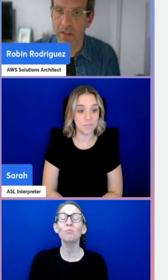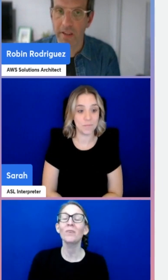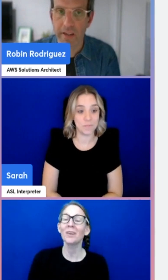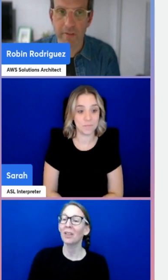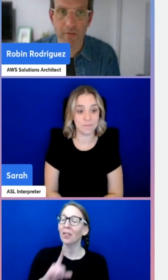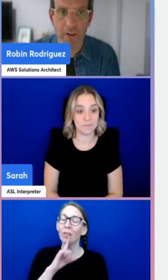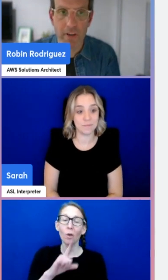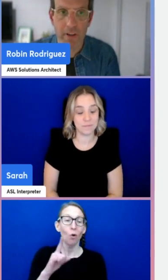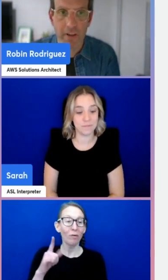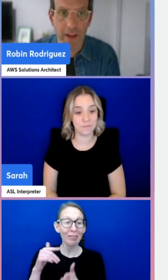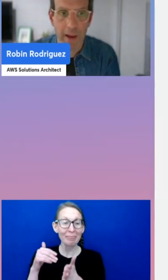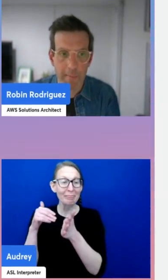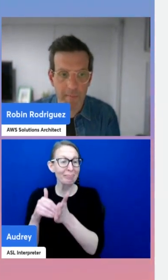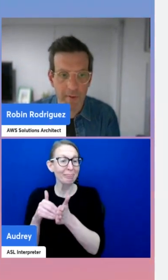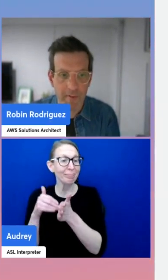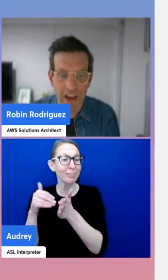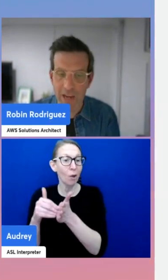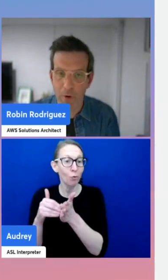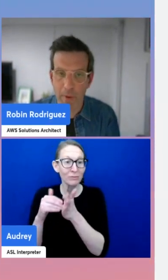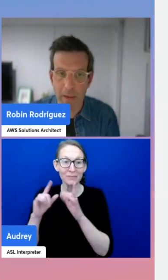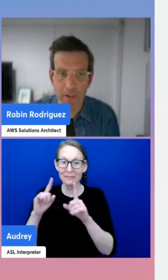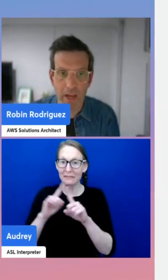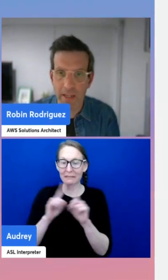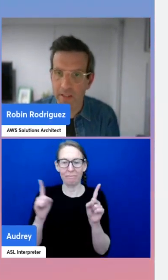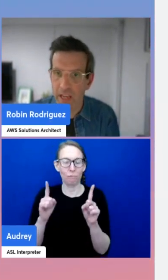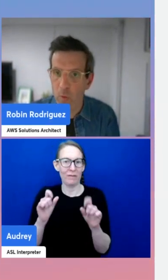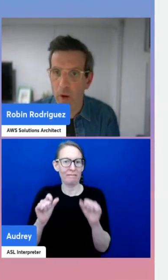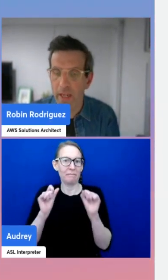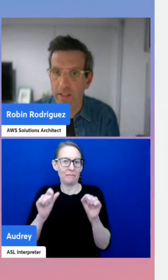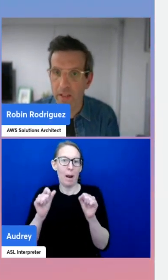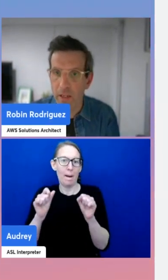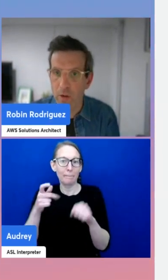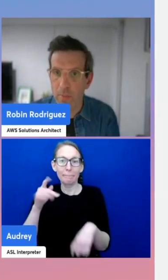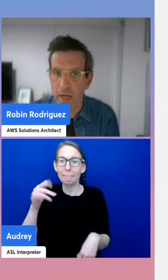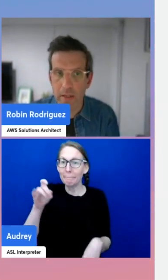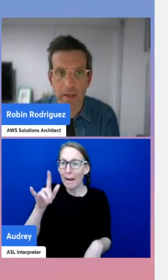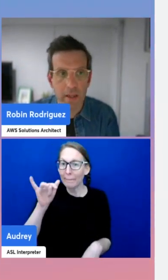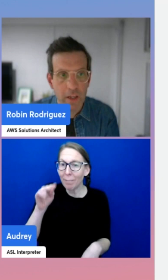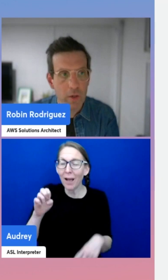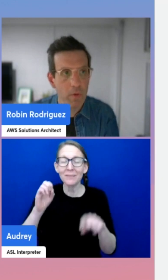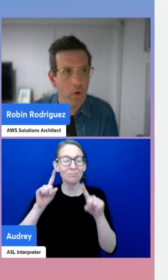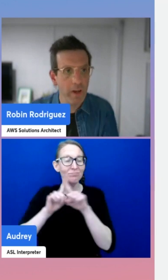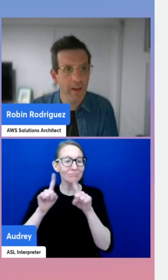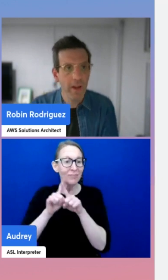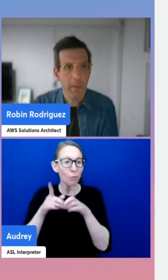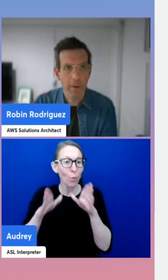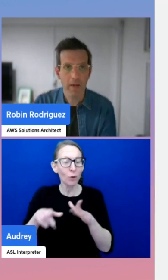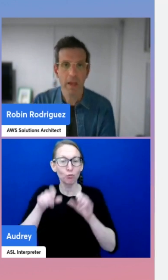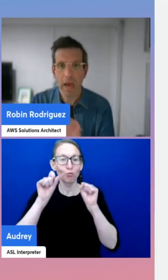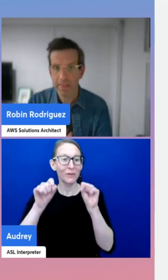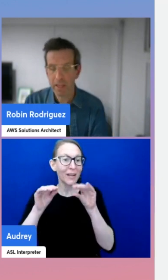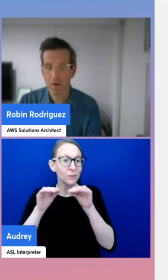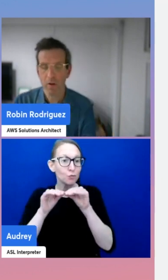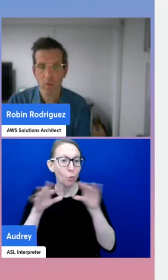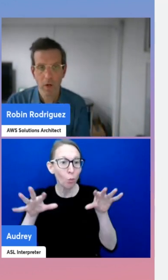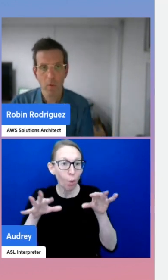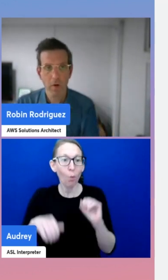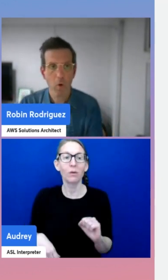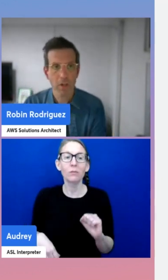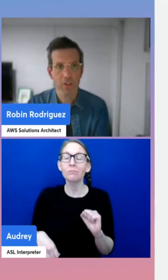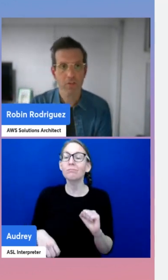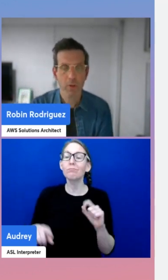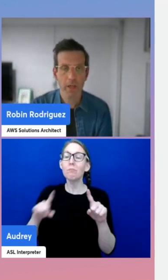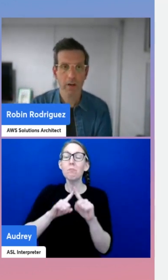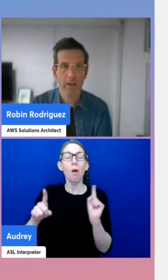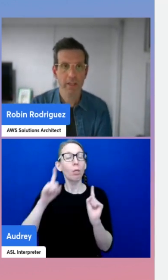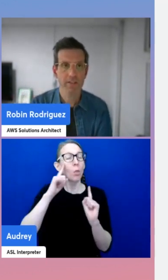1,000 different viable pipelines and ways that you might deploy. But I think what I want to